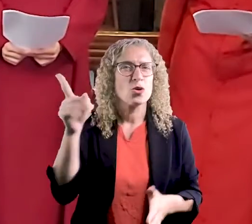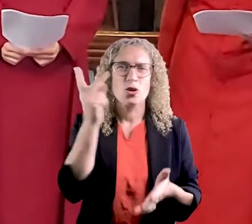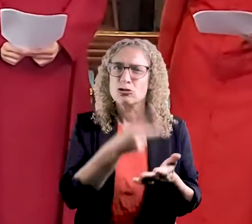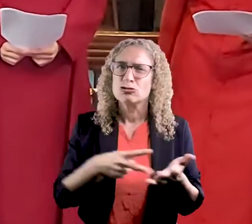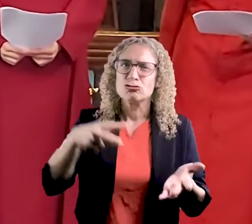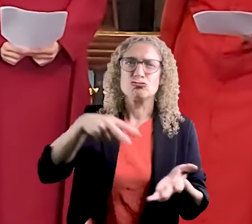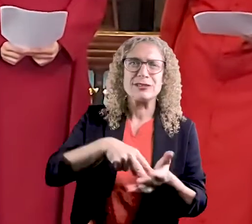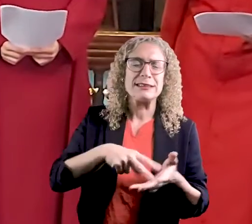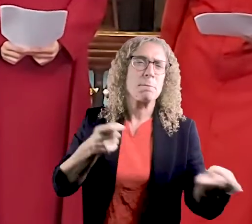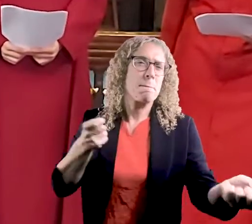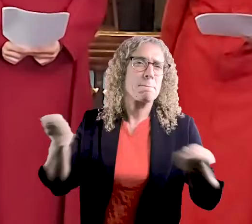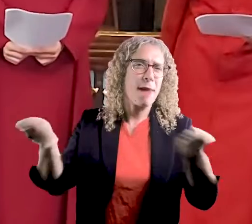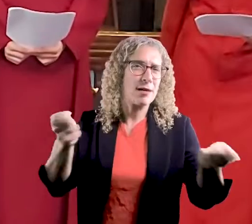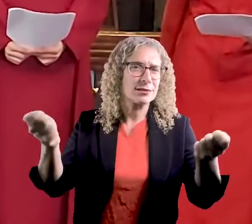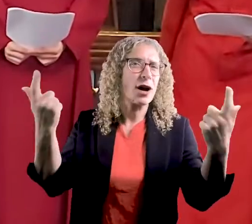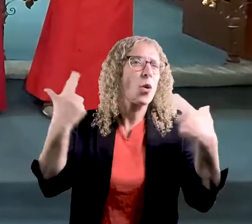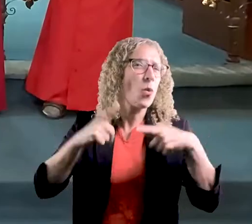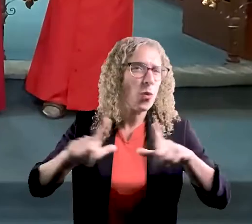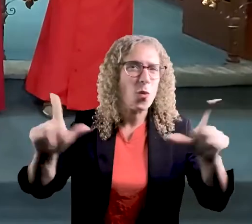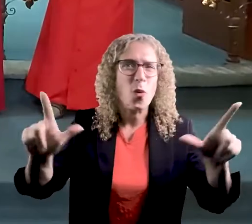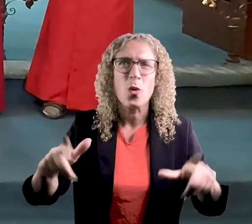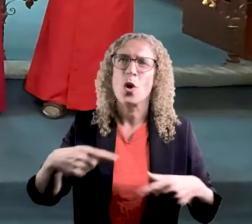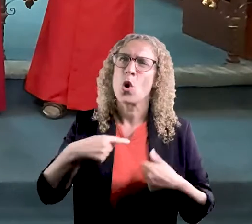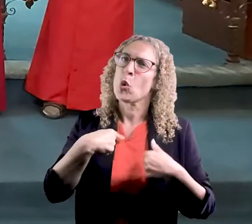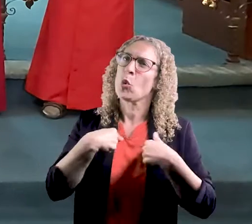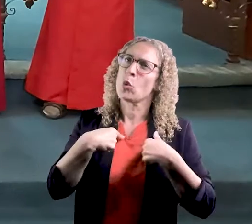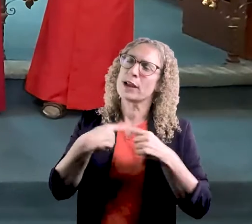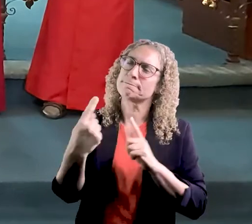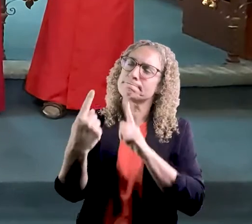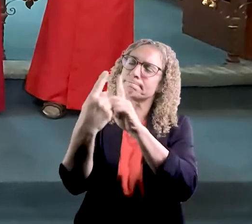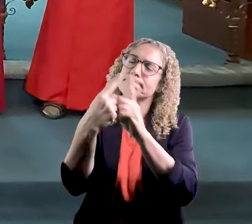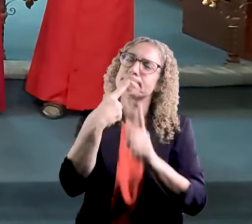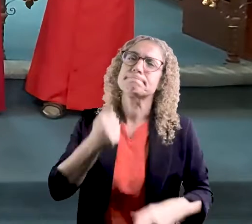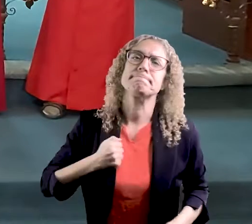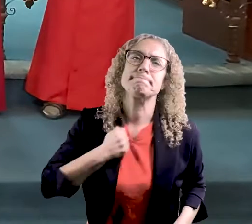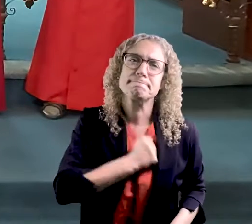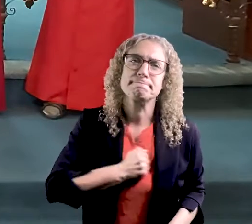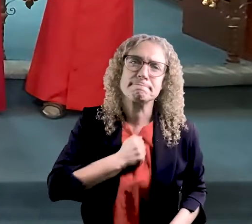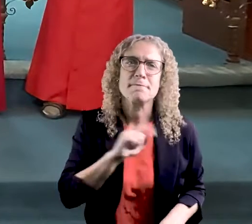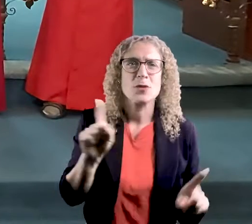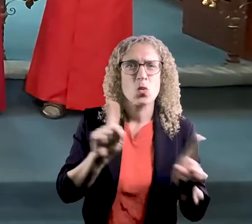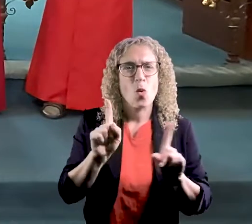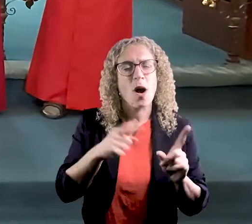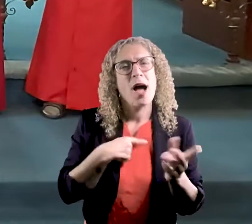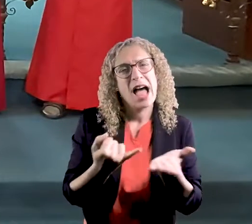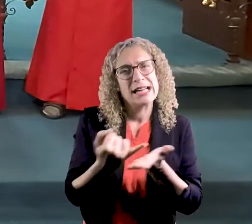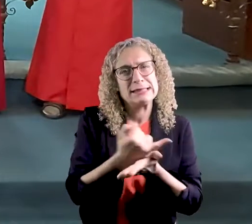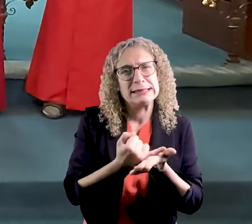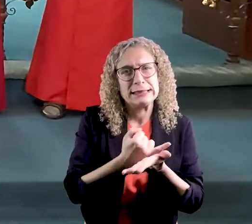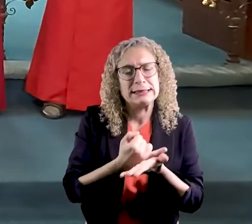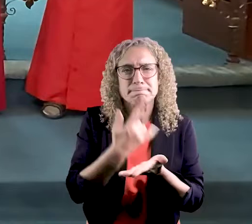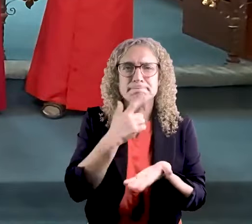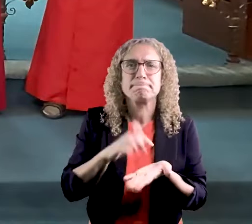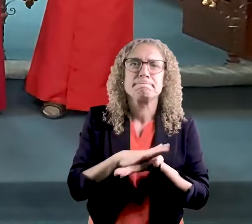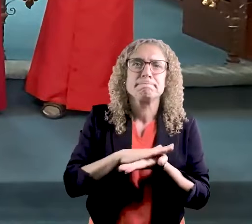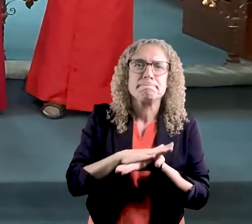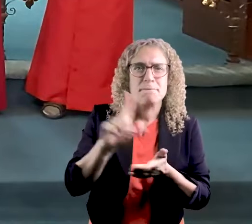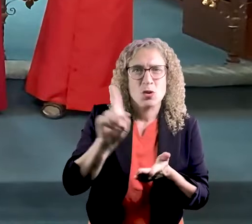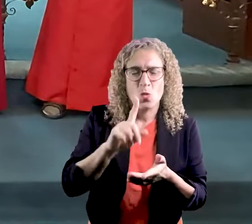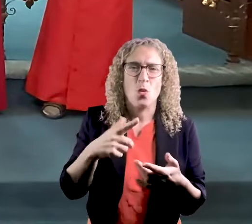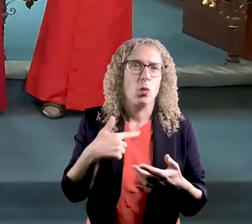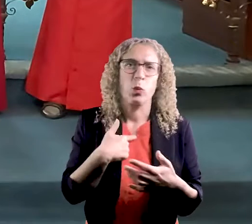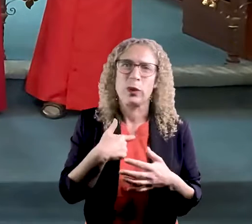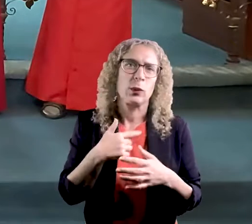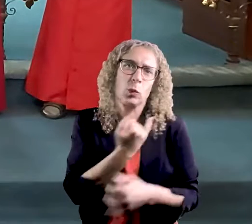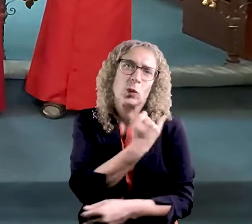risen Master and triumphant Lord, we come to you in sorrow for our sins and confess to you our weakness